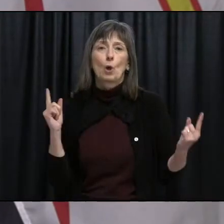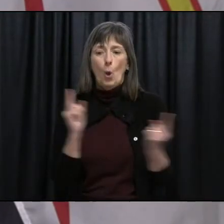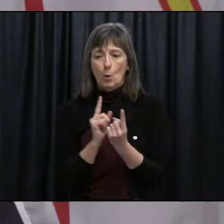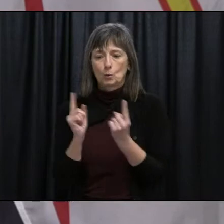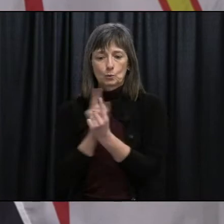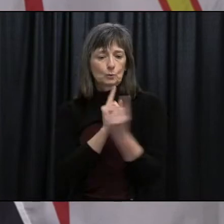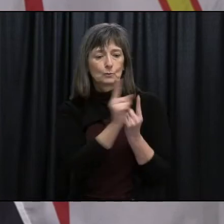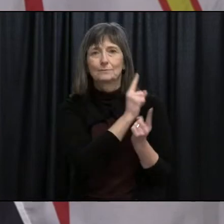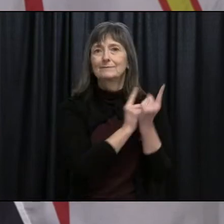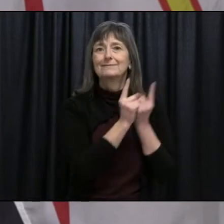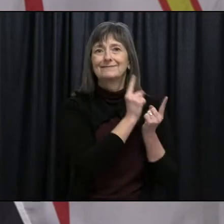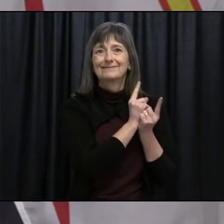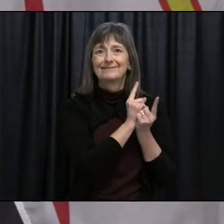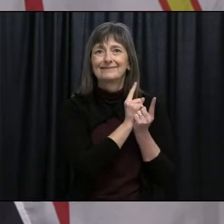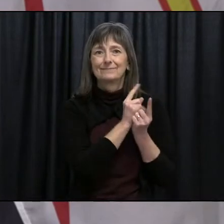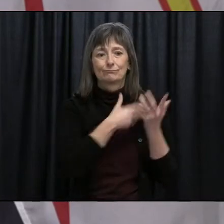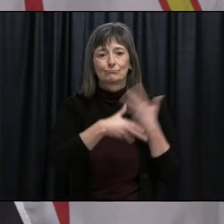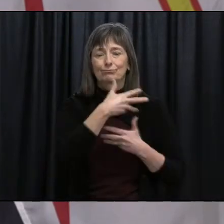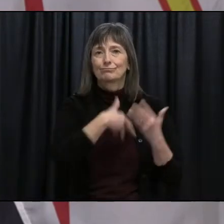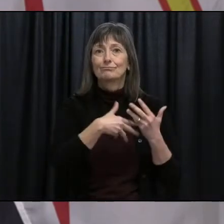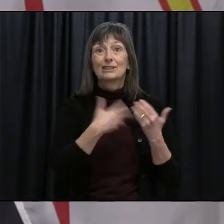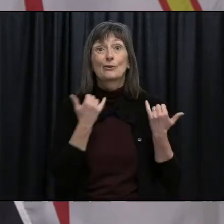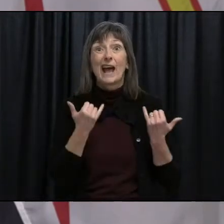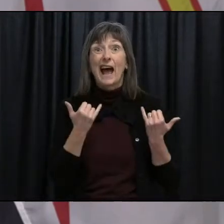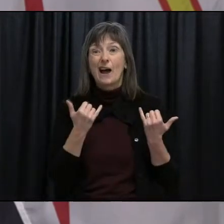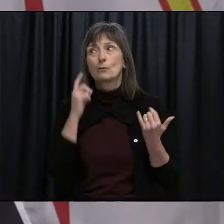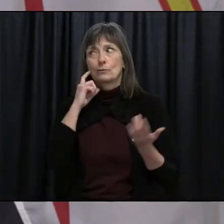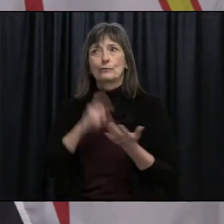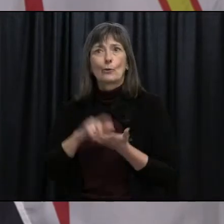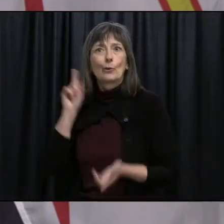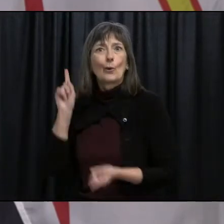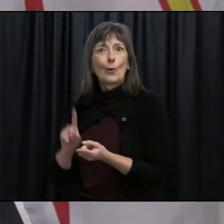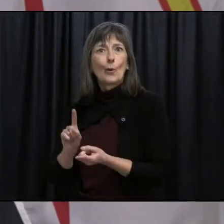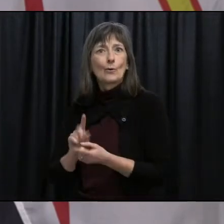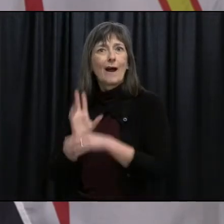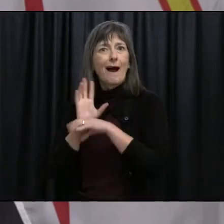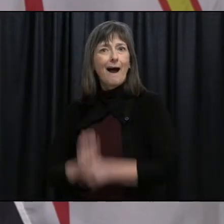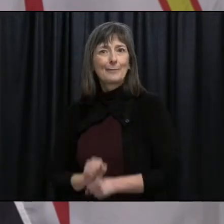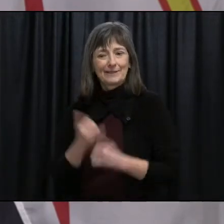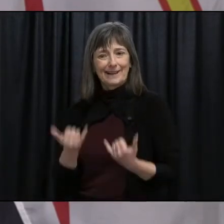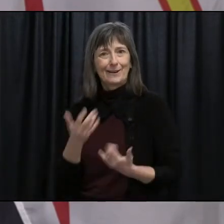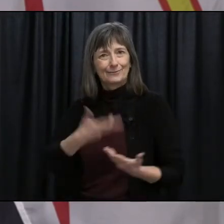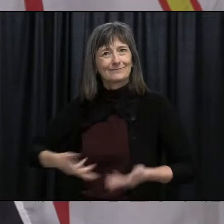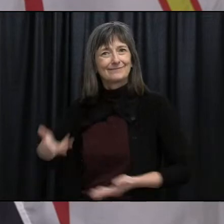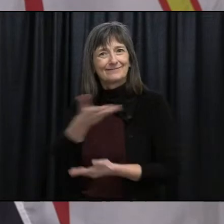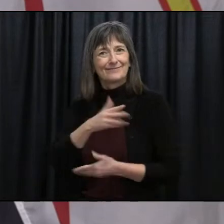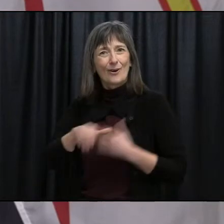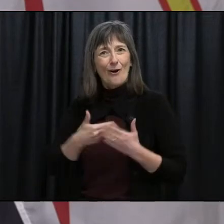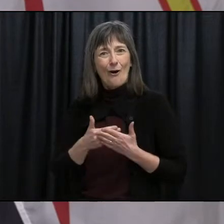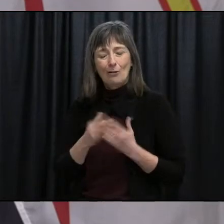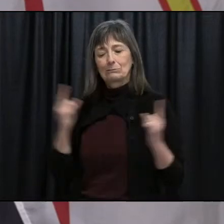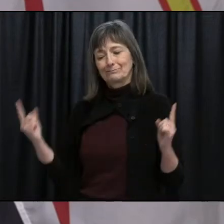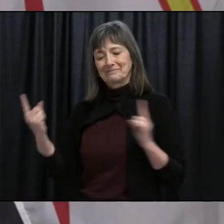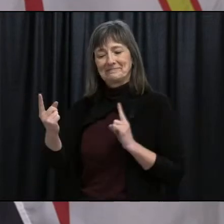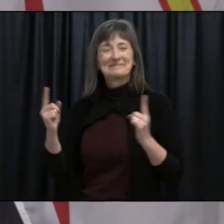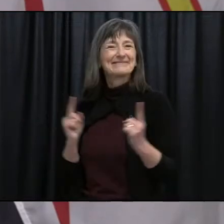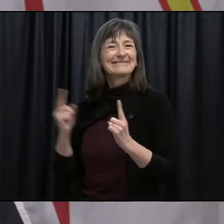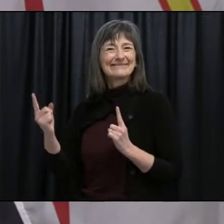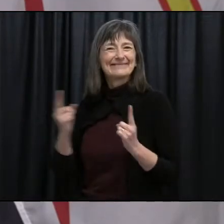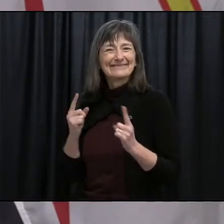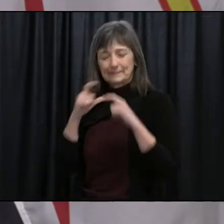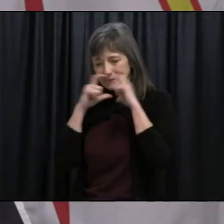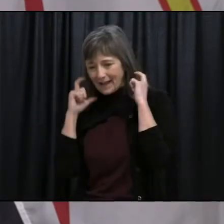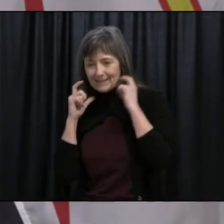not seeing what we would have seen previously, but that's really to be expected given what we've had to do over the